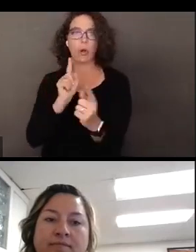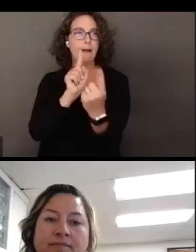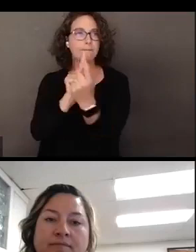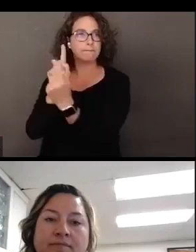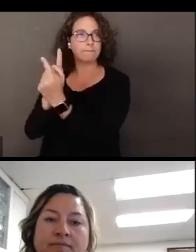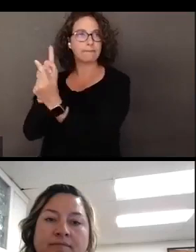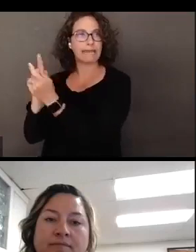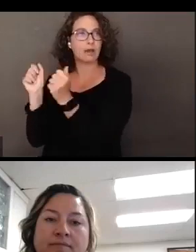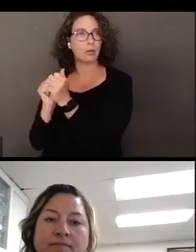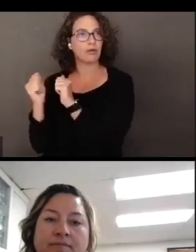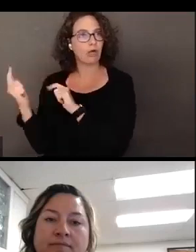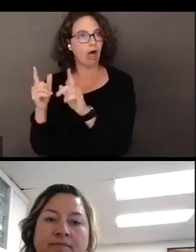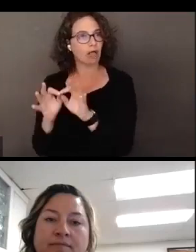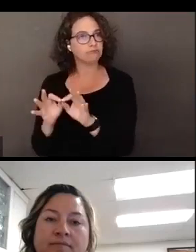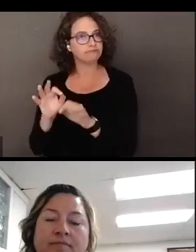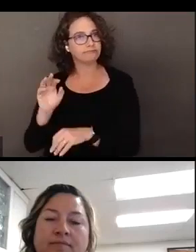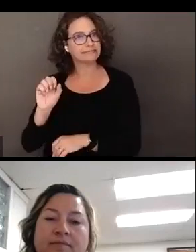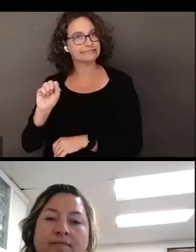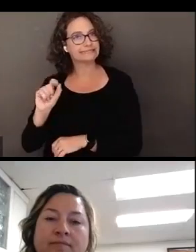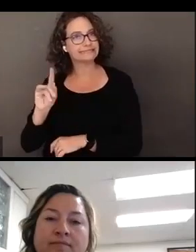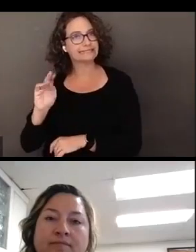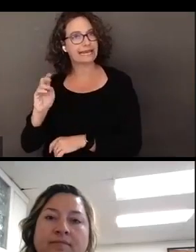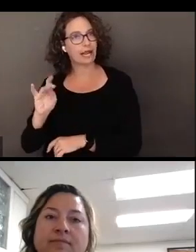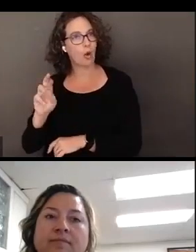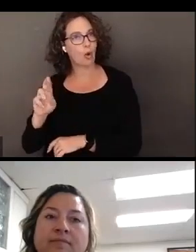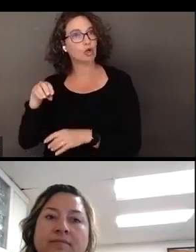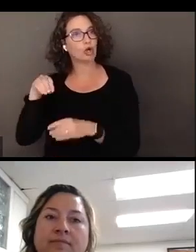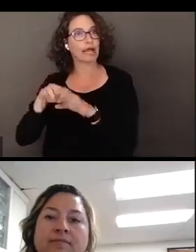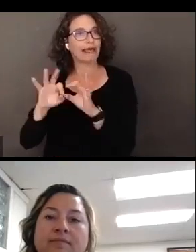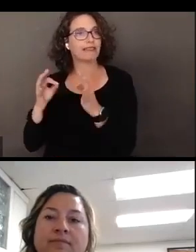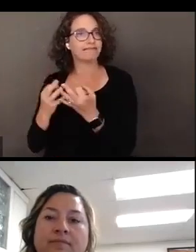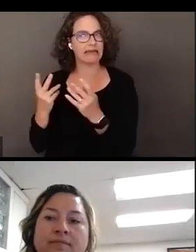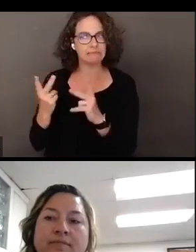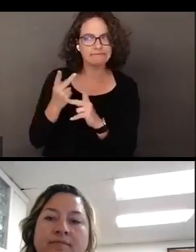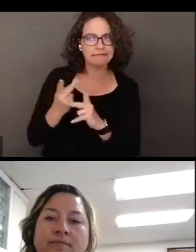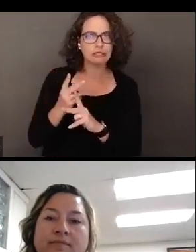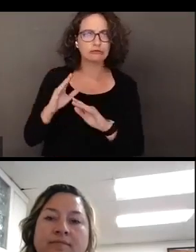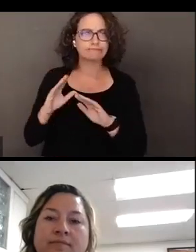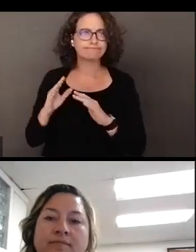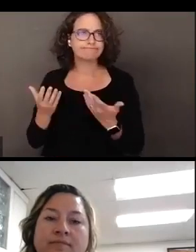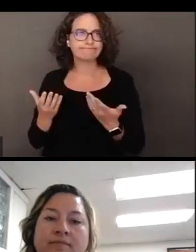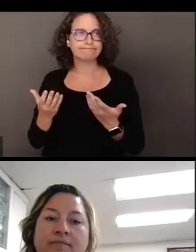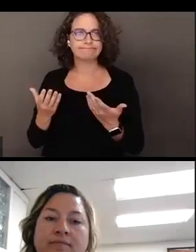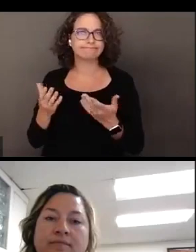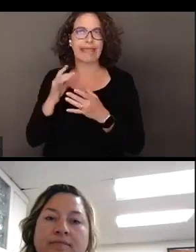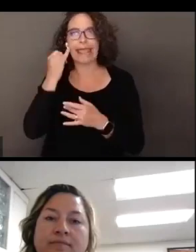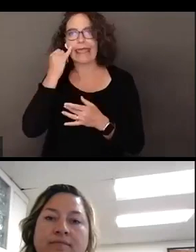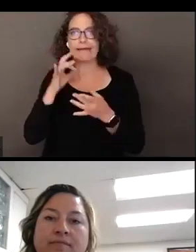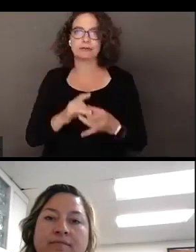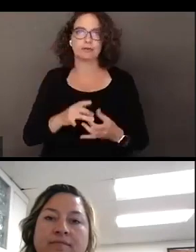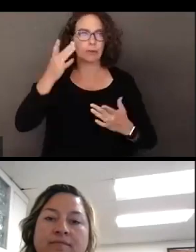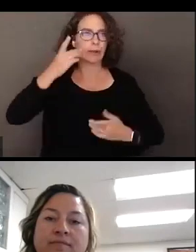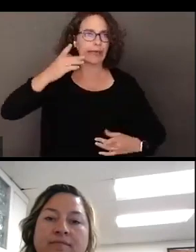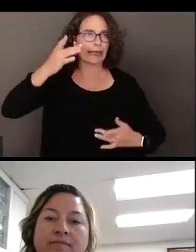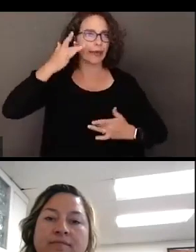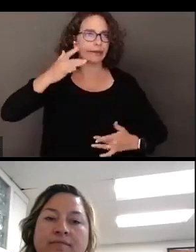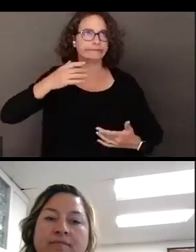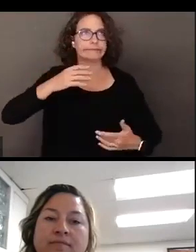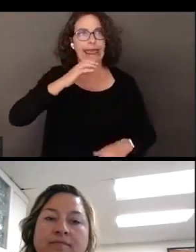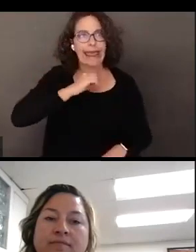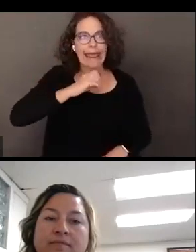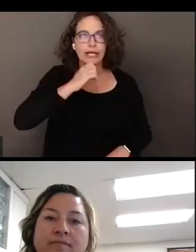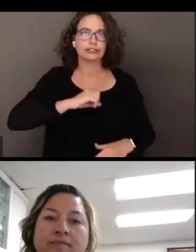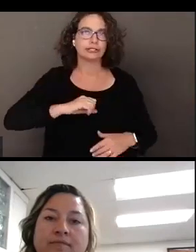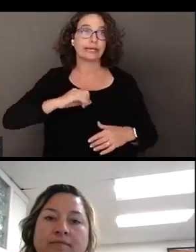in the family, and kind of look at how are they doing navigating whatever the illness. Could be something as simple as aging. It could be related to an